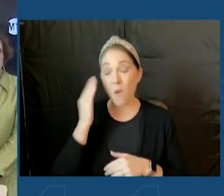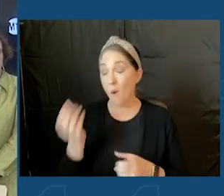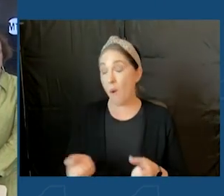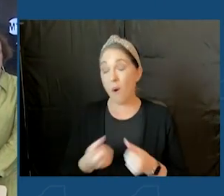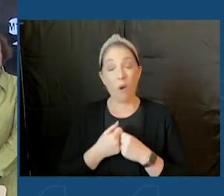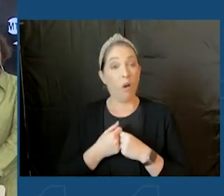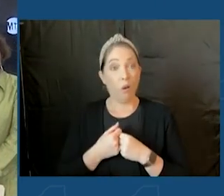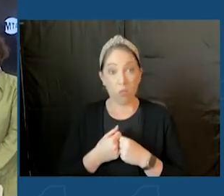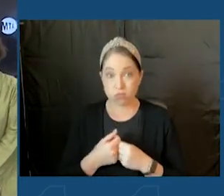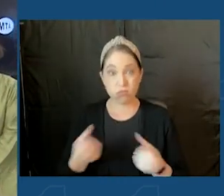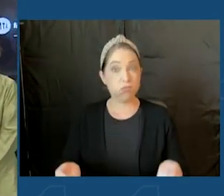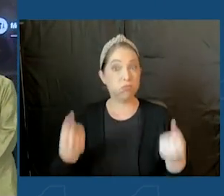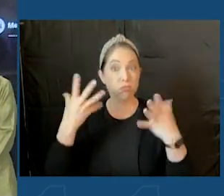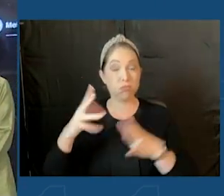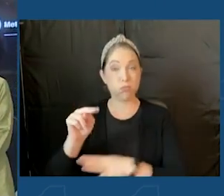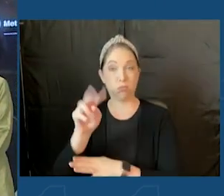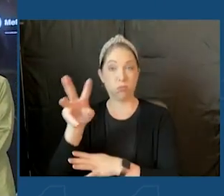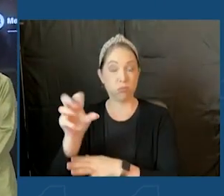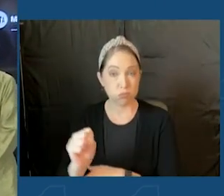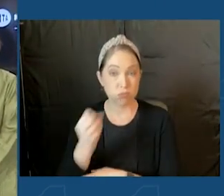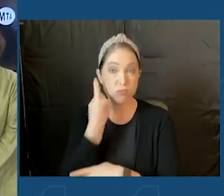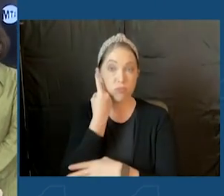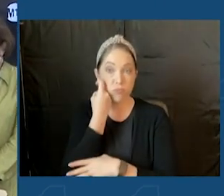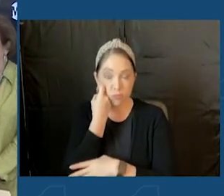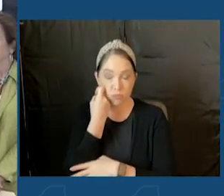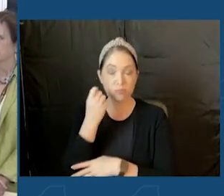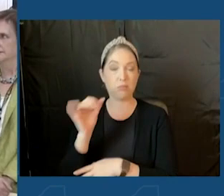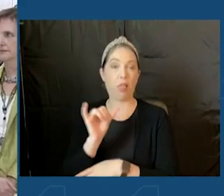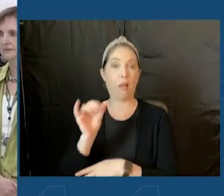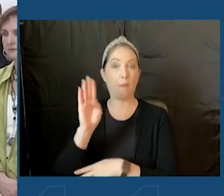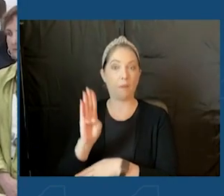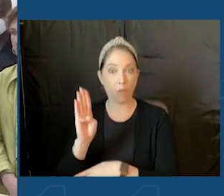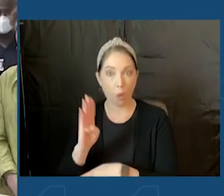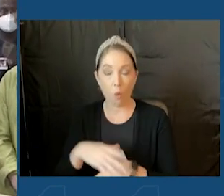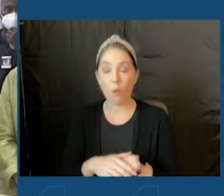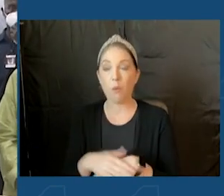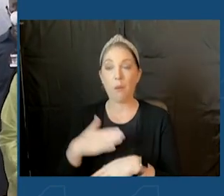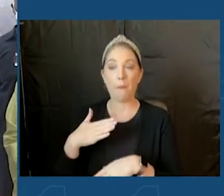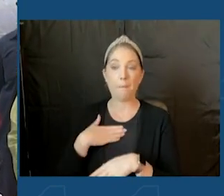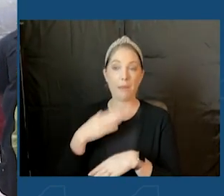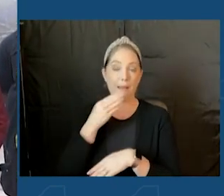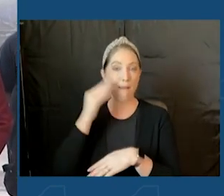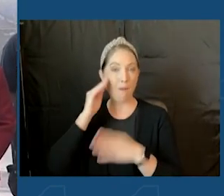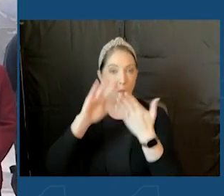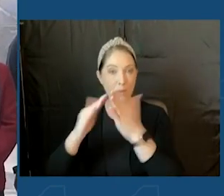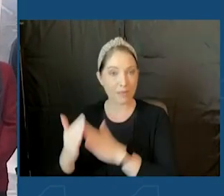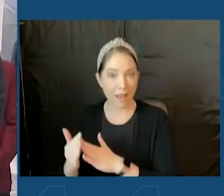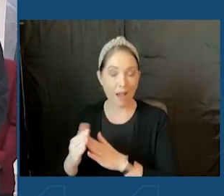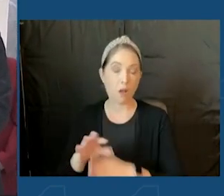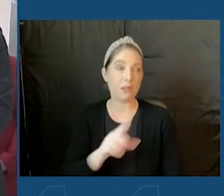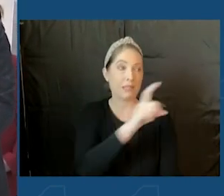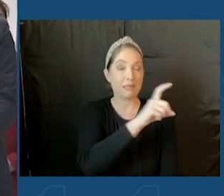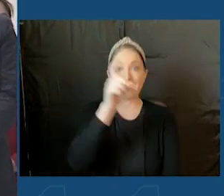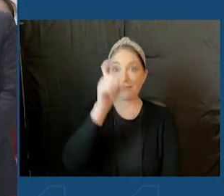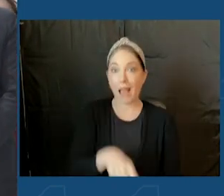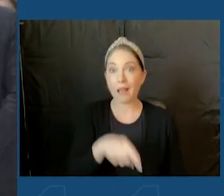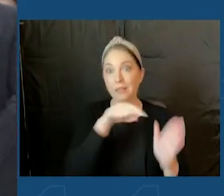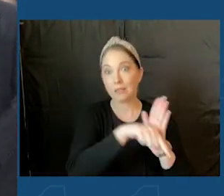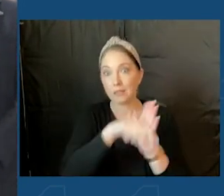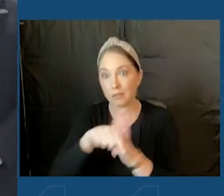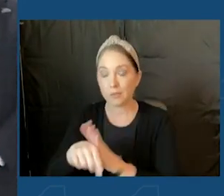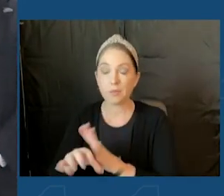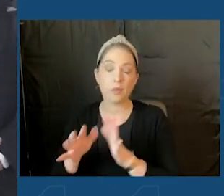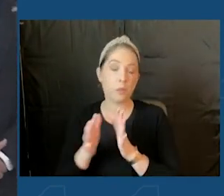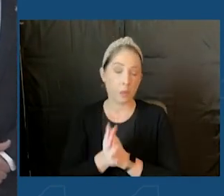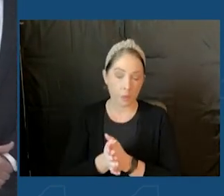coming out of places like Buffalo, my hometown, and the slaughter of children in Texas. And so sometimes it's just hard to think about how